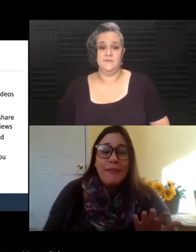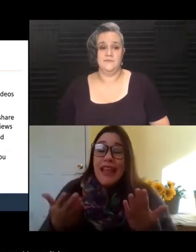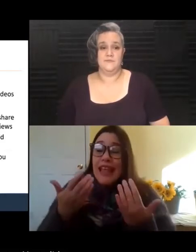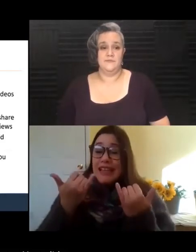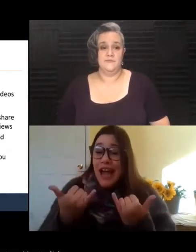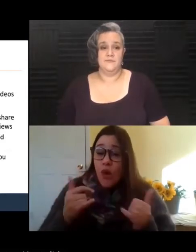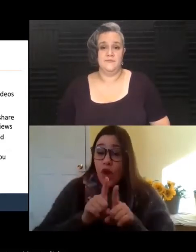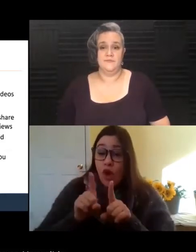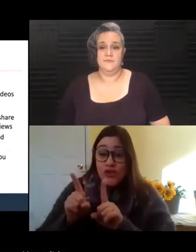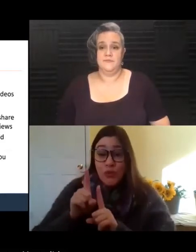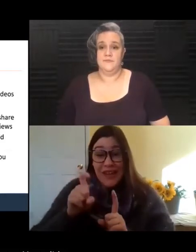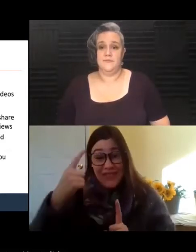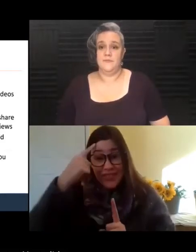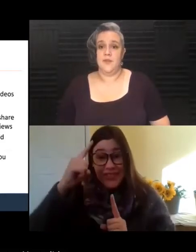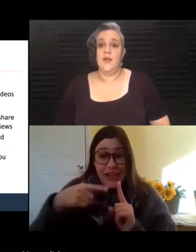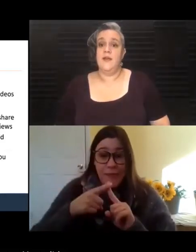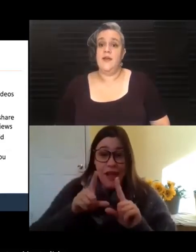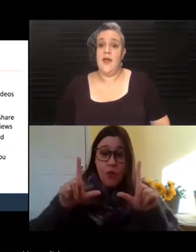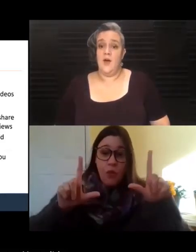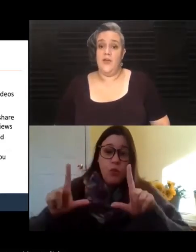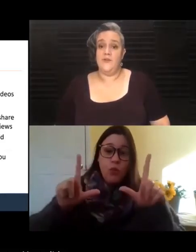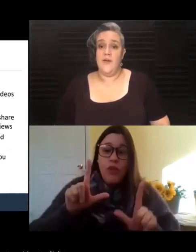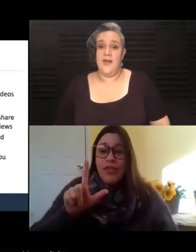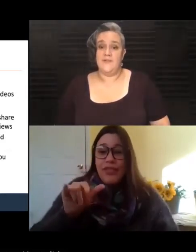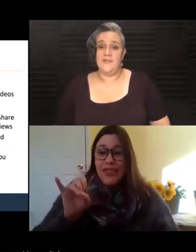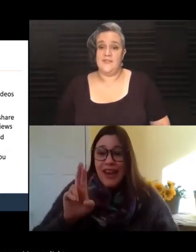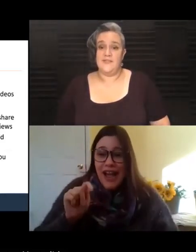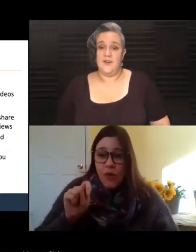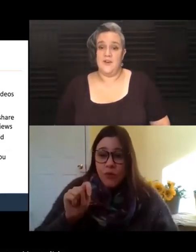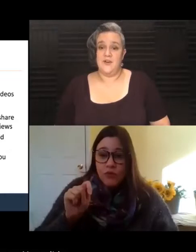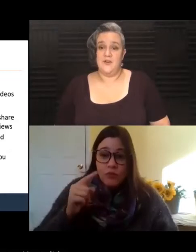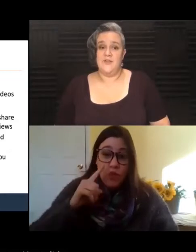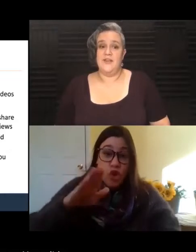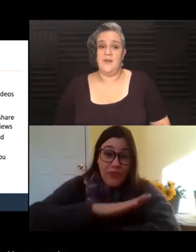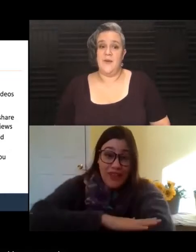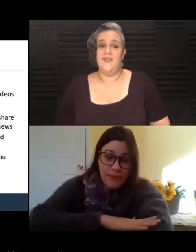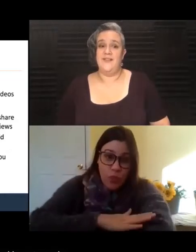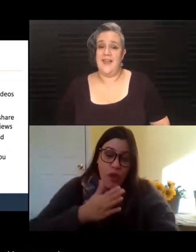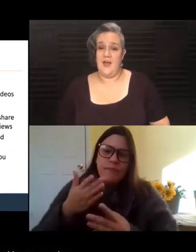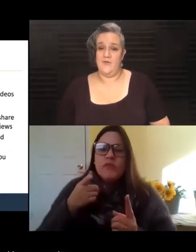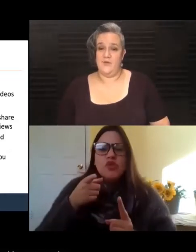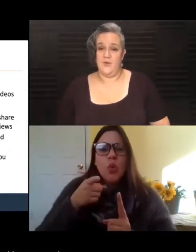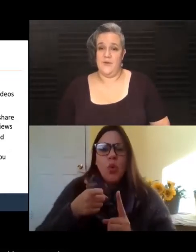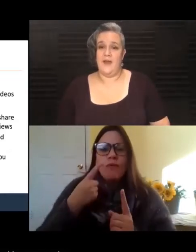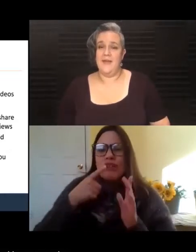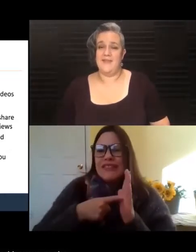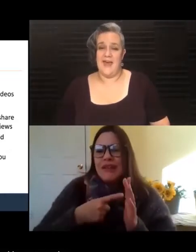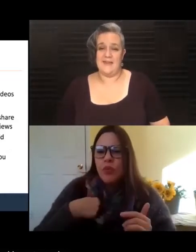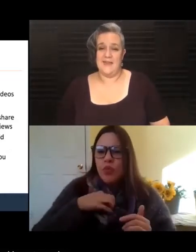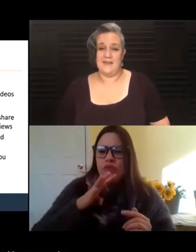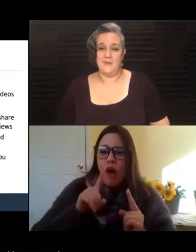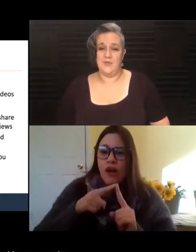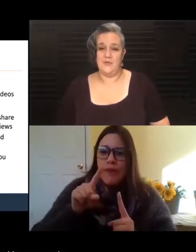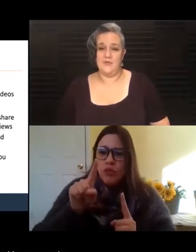Now, we also have to consider thinking about the layout for Zoom and how to make